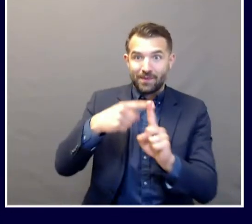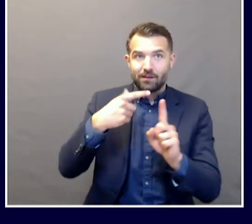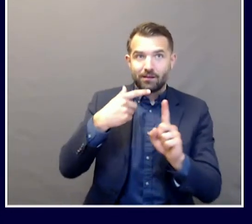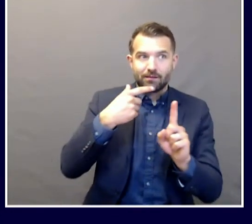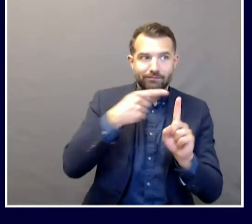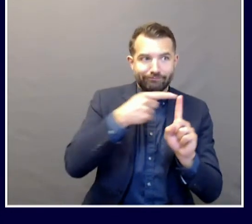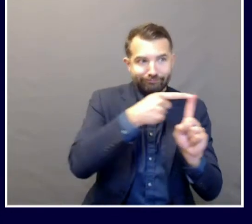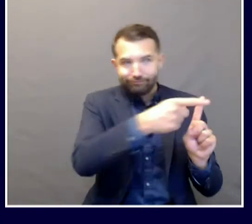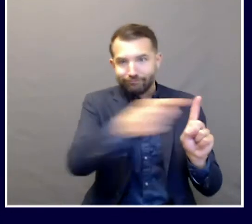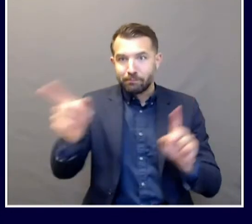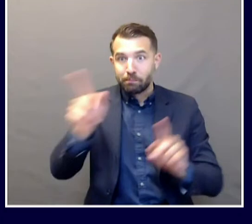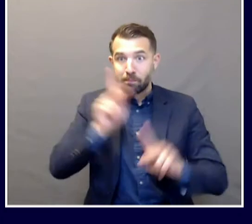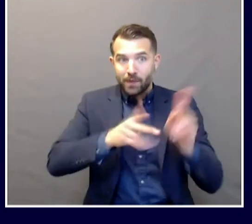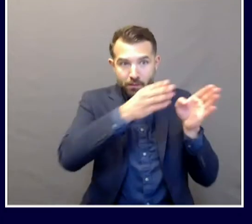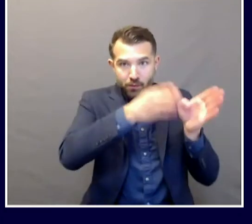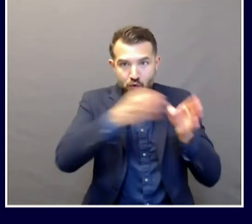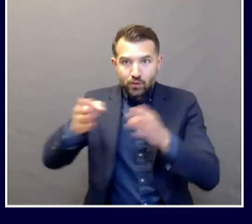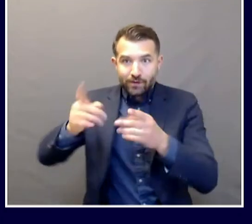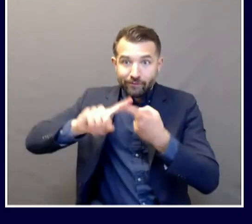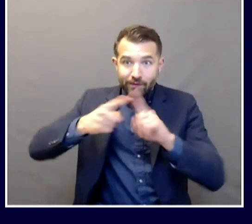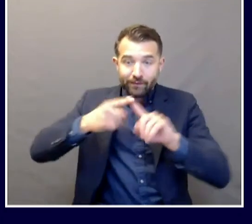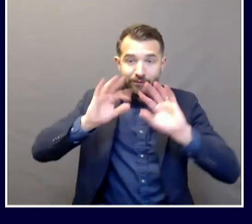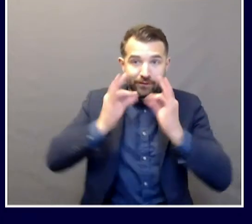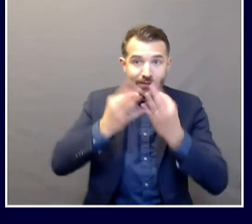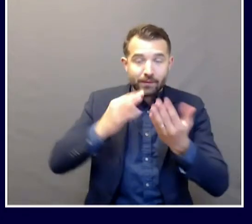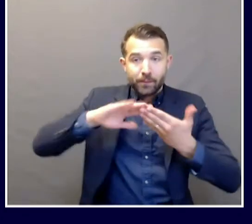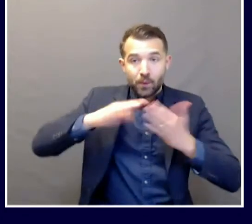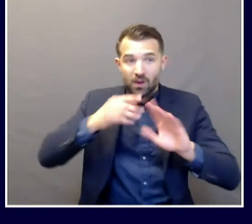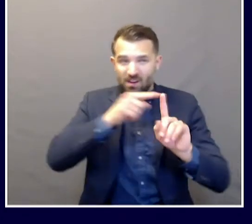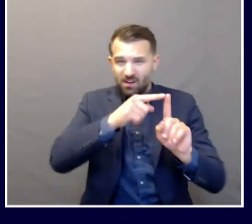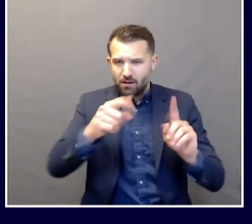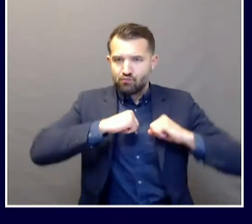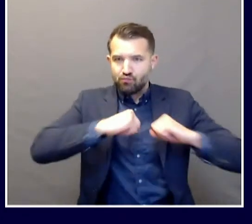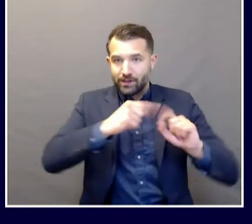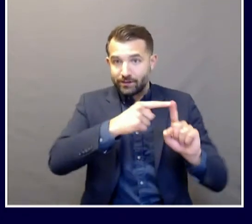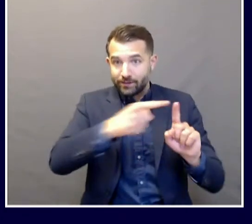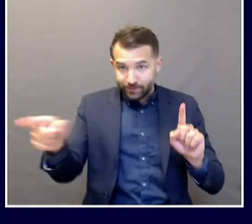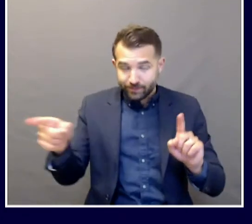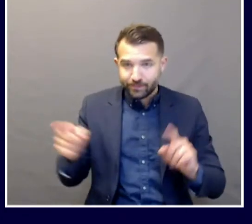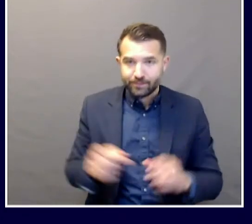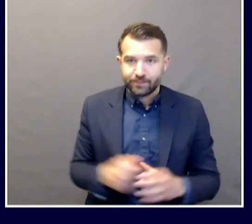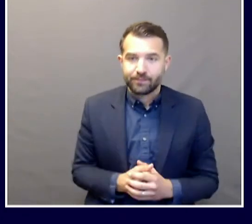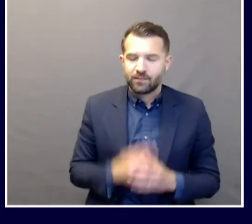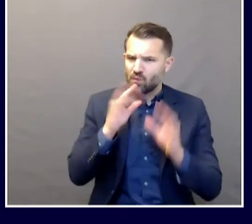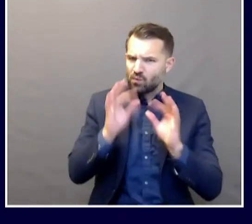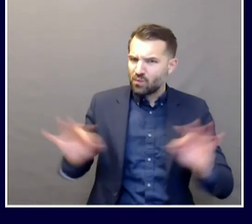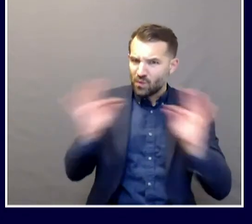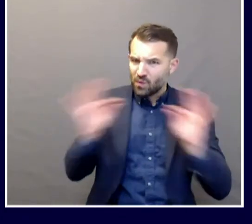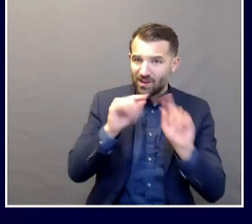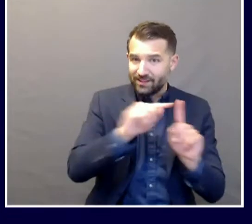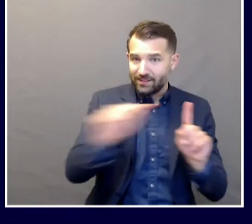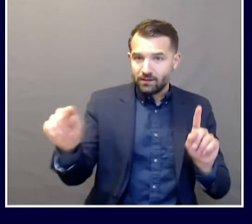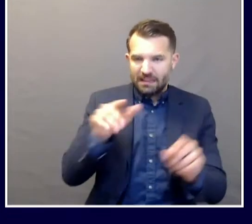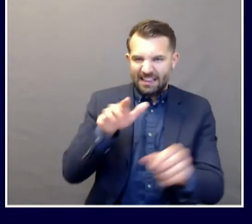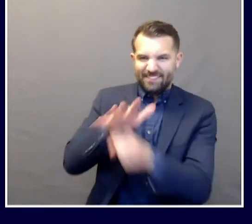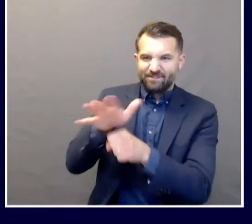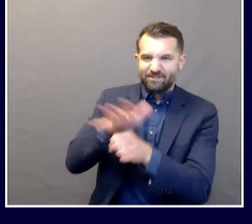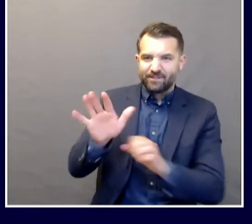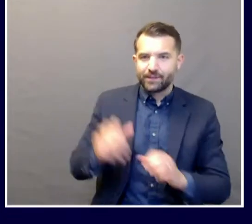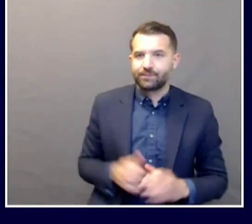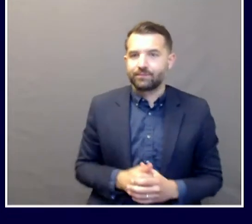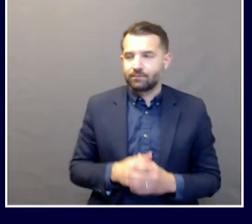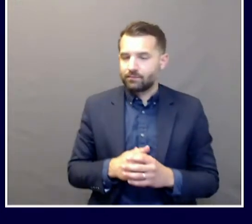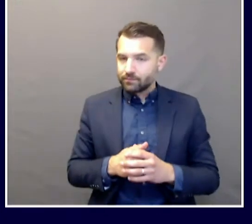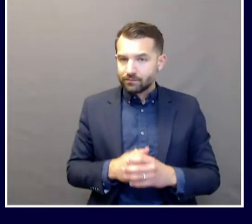whom the vaccine may not be as easy to get, so on and so forth. It's also the thing that allows us to do things like remove the outdoor mask